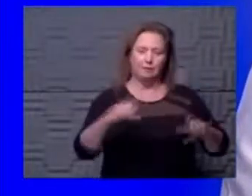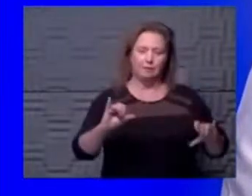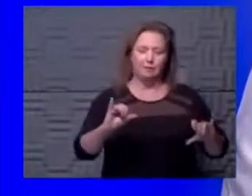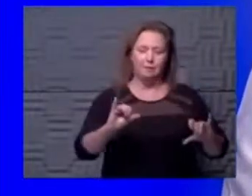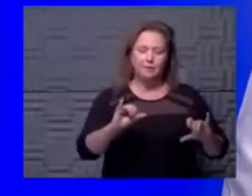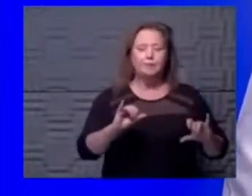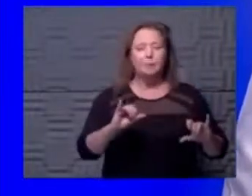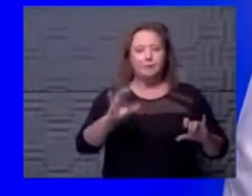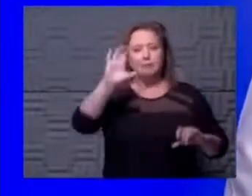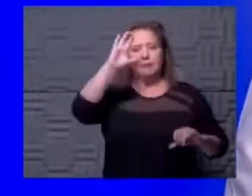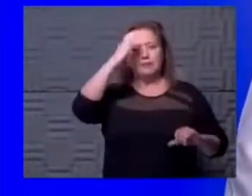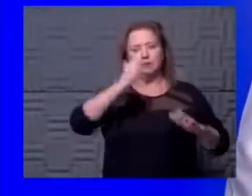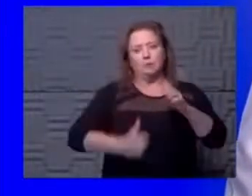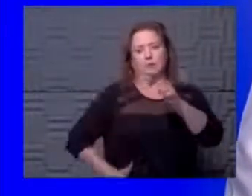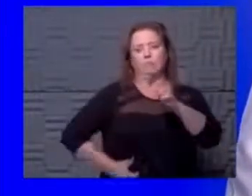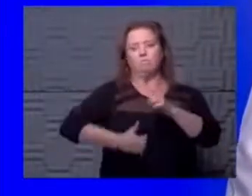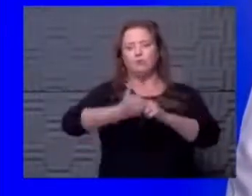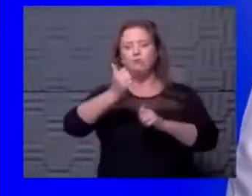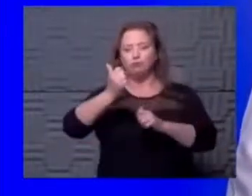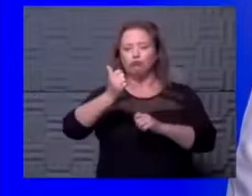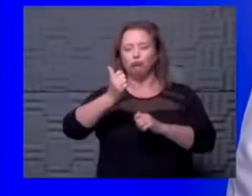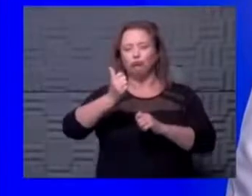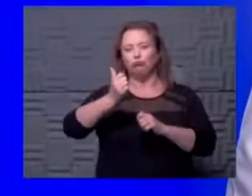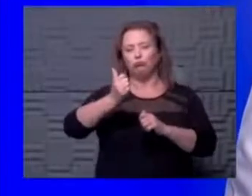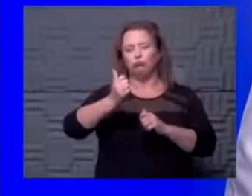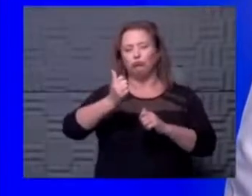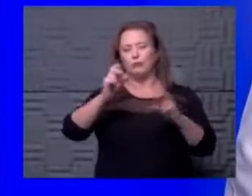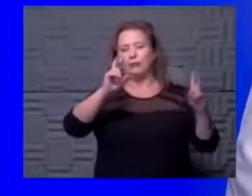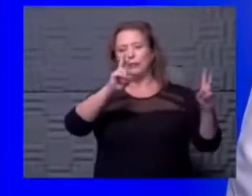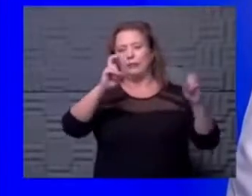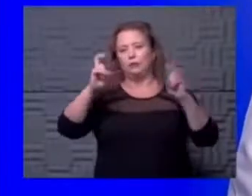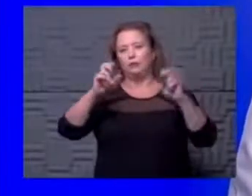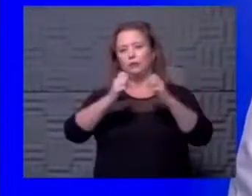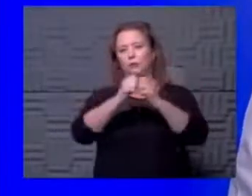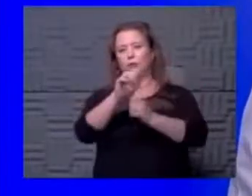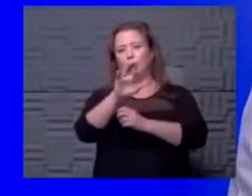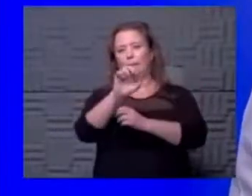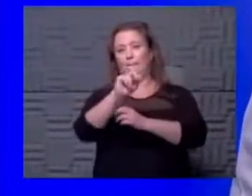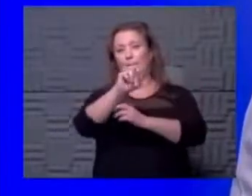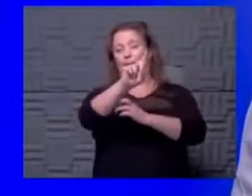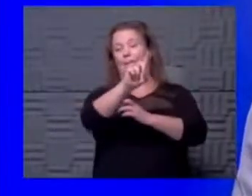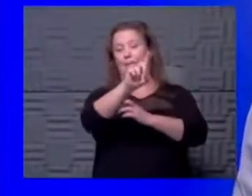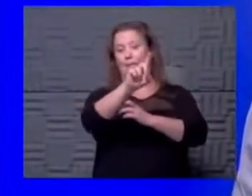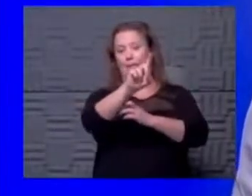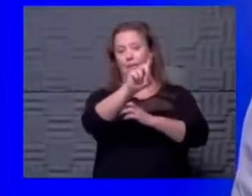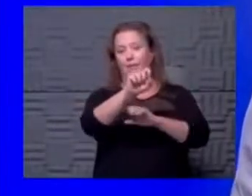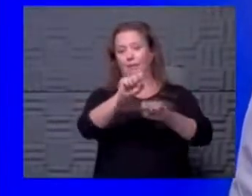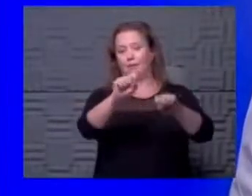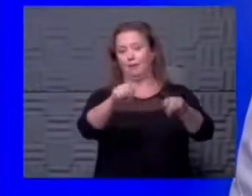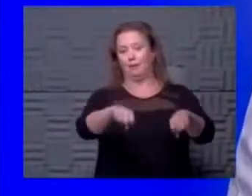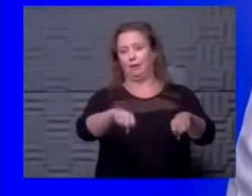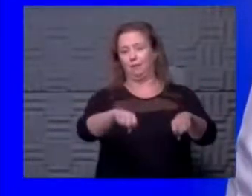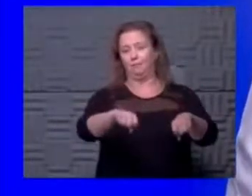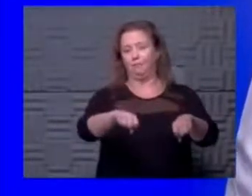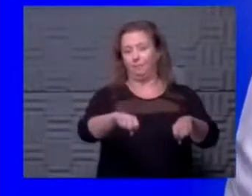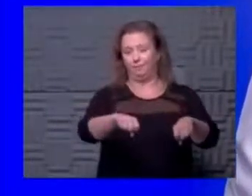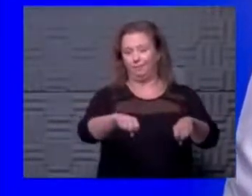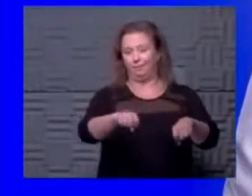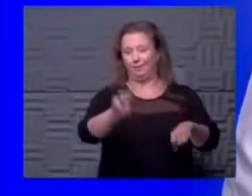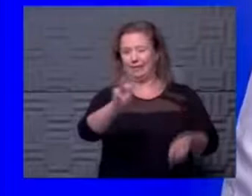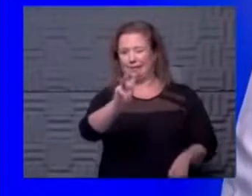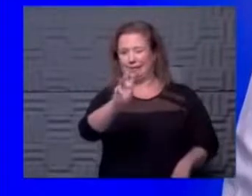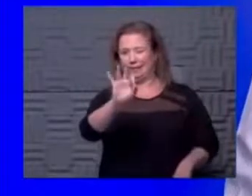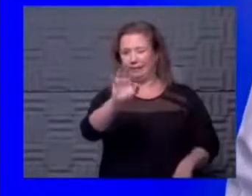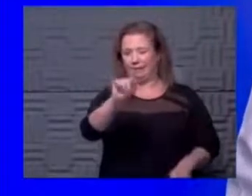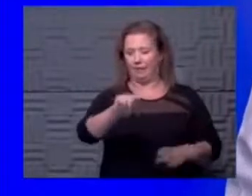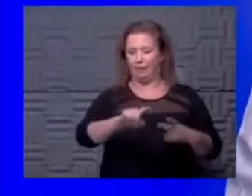still looking like, for the most part, a lot of issues with the bands can be, 6